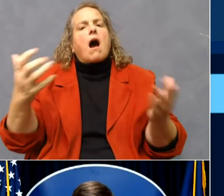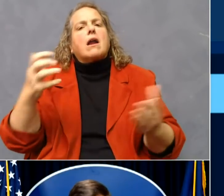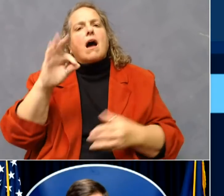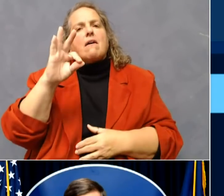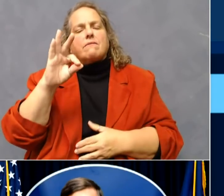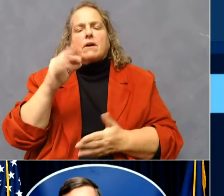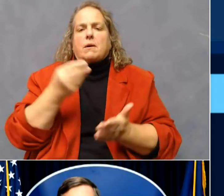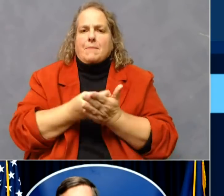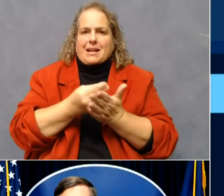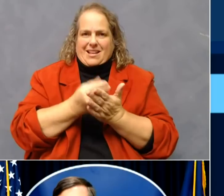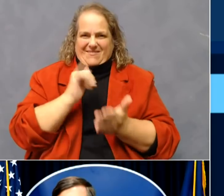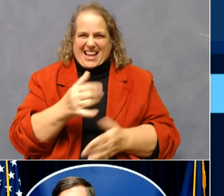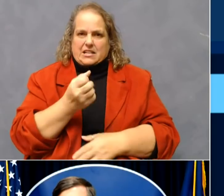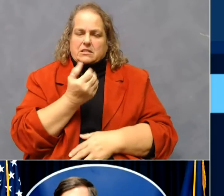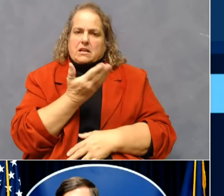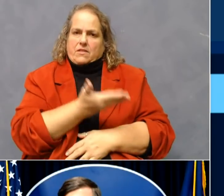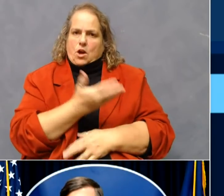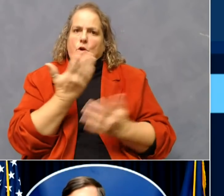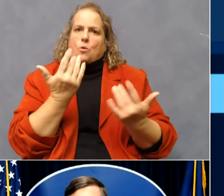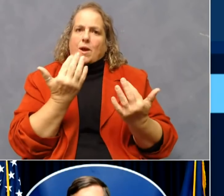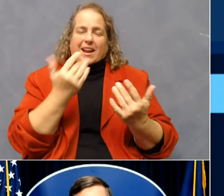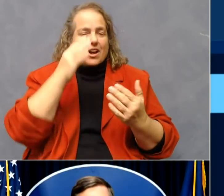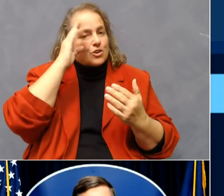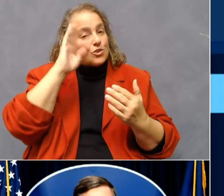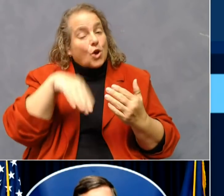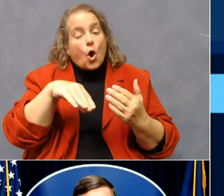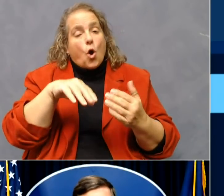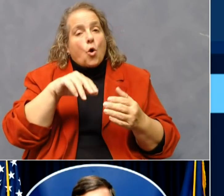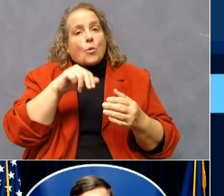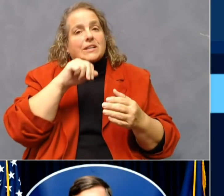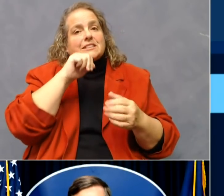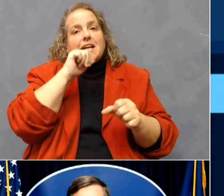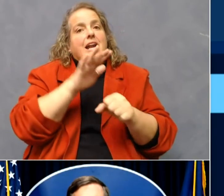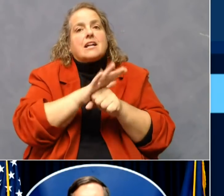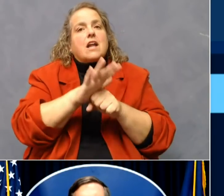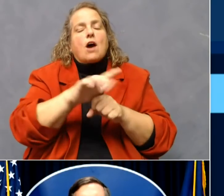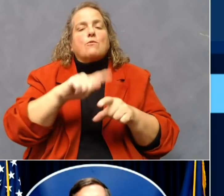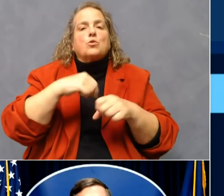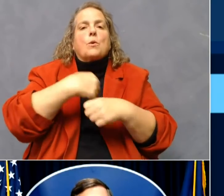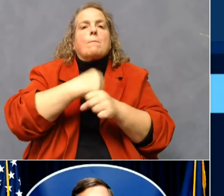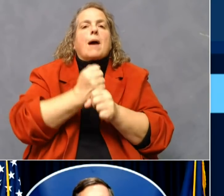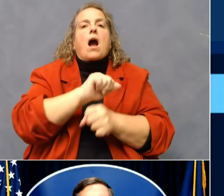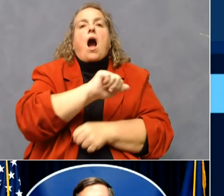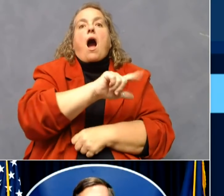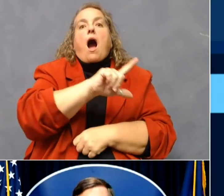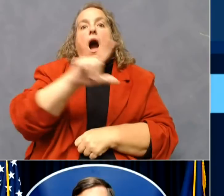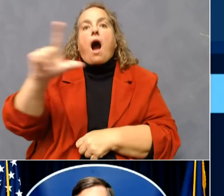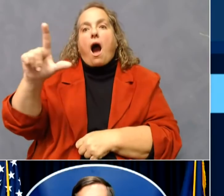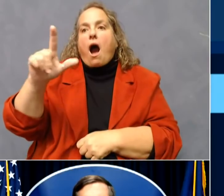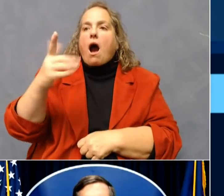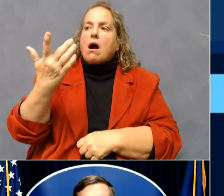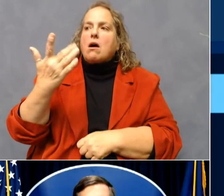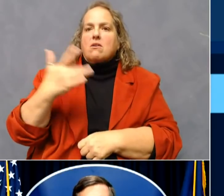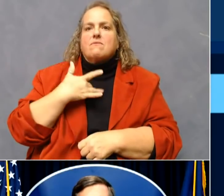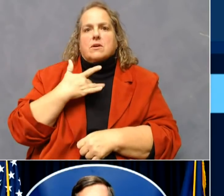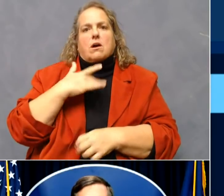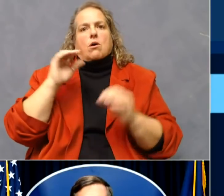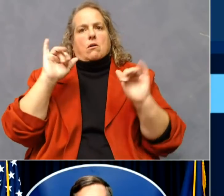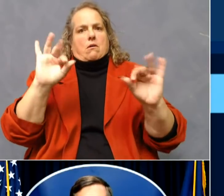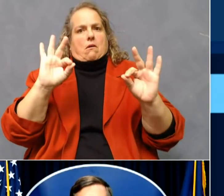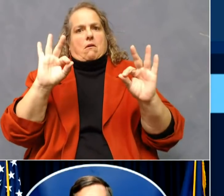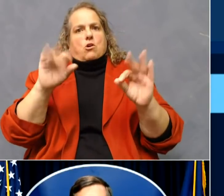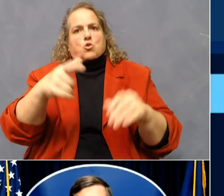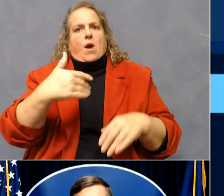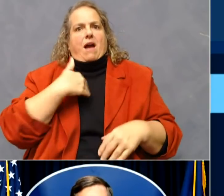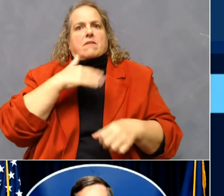doesn't come nearly close to making those establishments whole, but if you qualify, make sure you take advantage